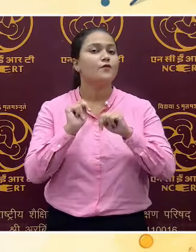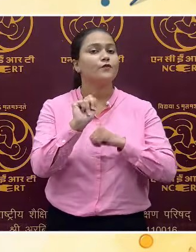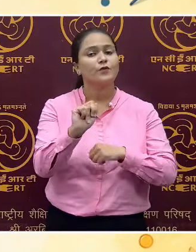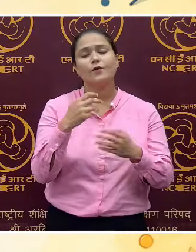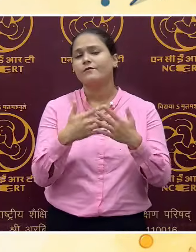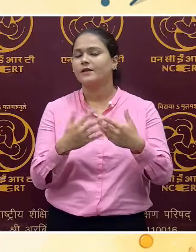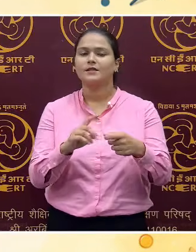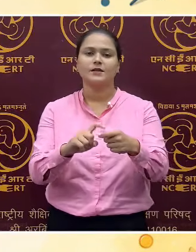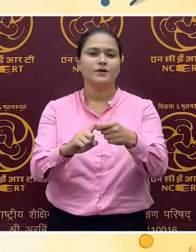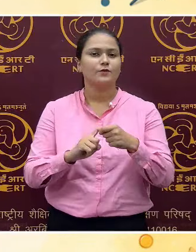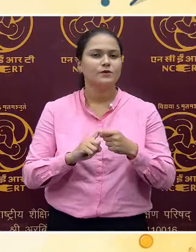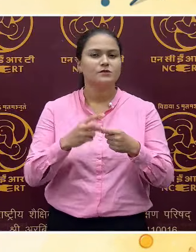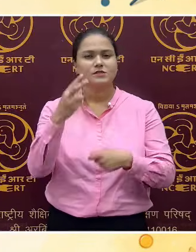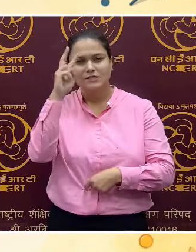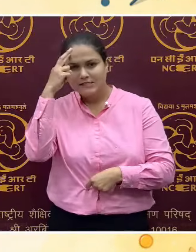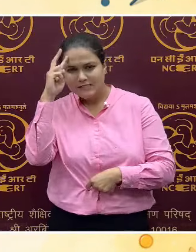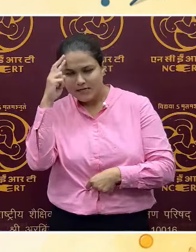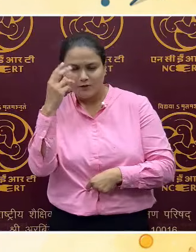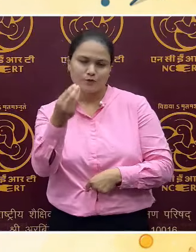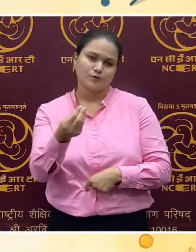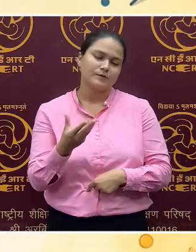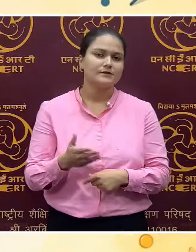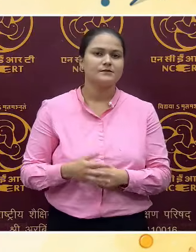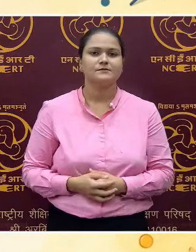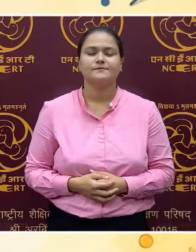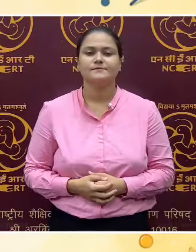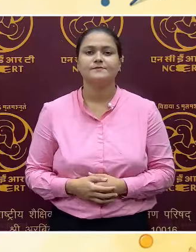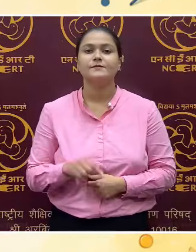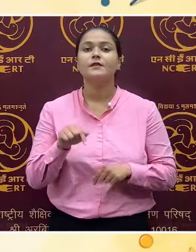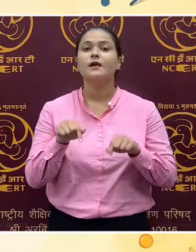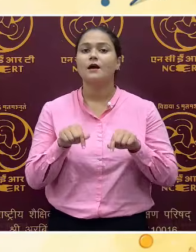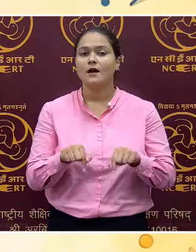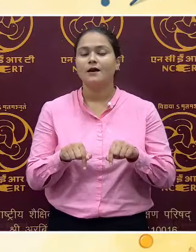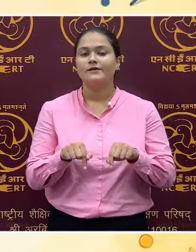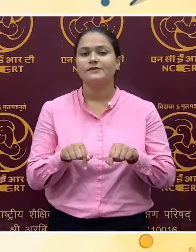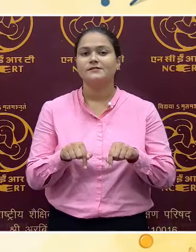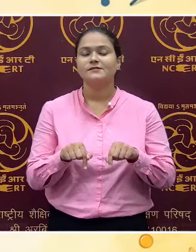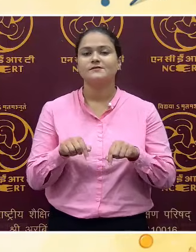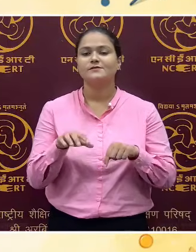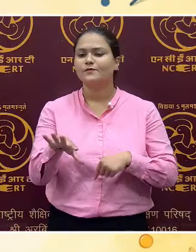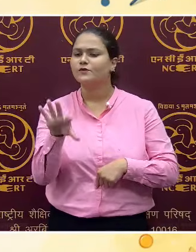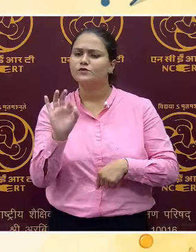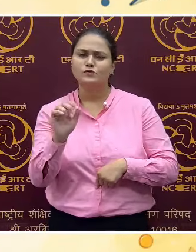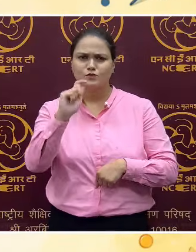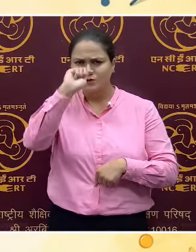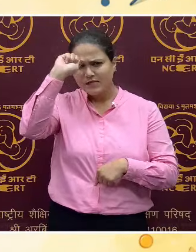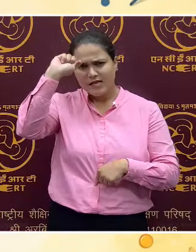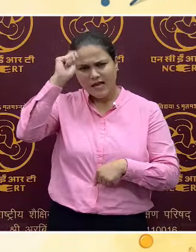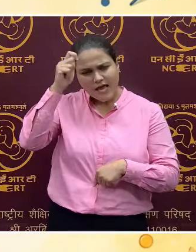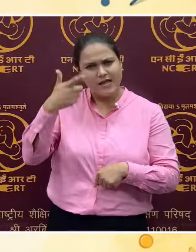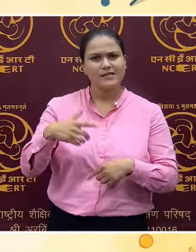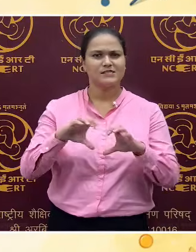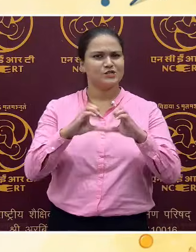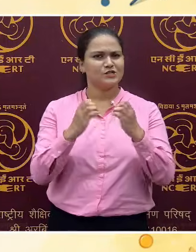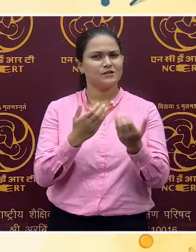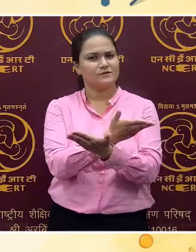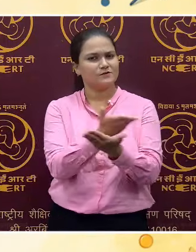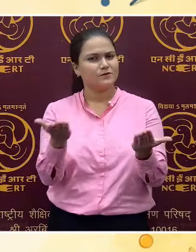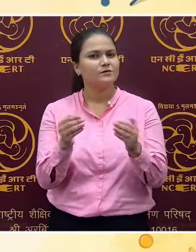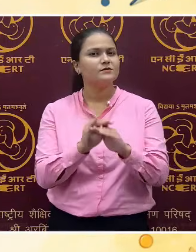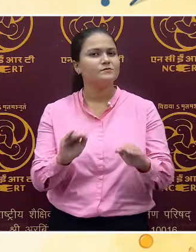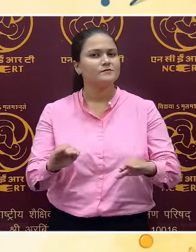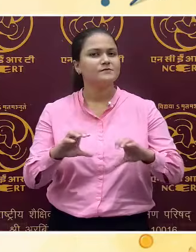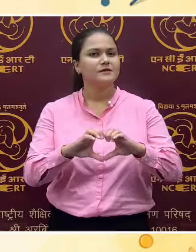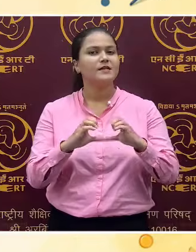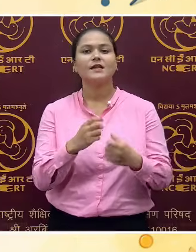questions, you have queries, reach out to us. So today we are going to take up an English class for all the students studying in